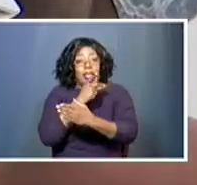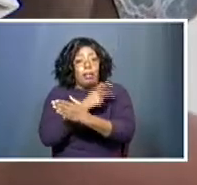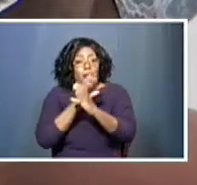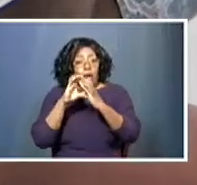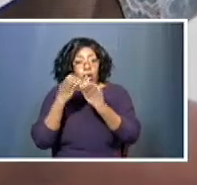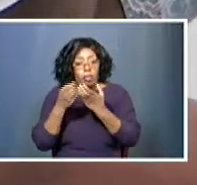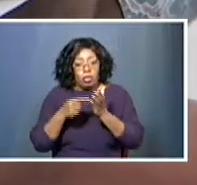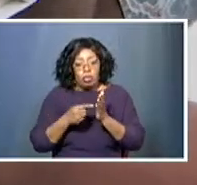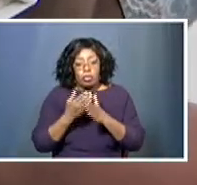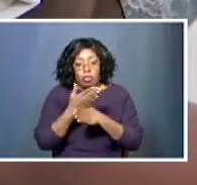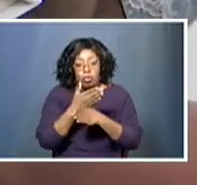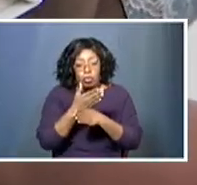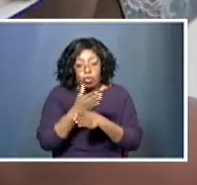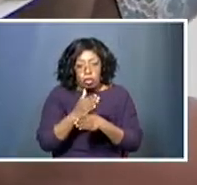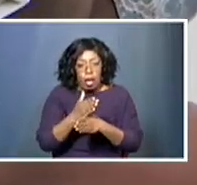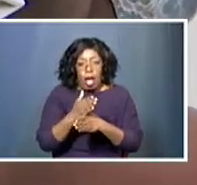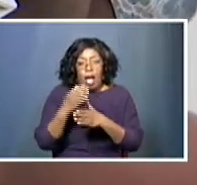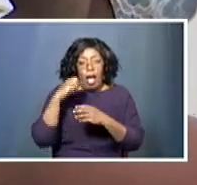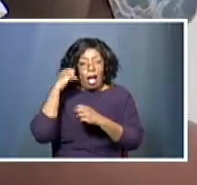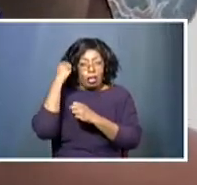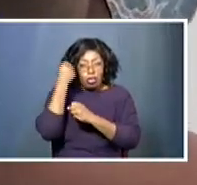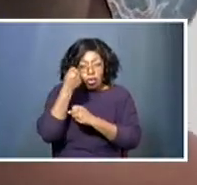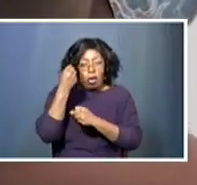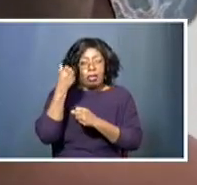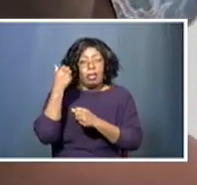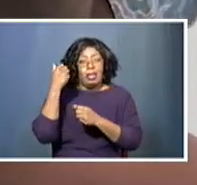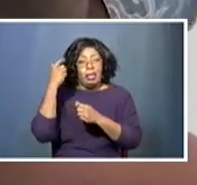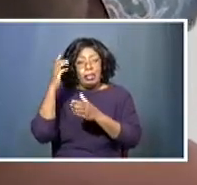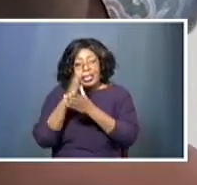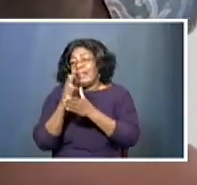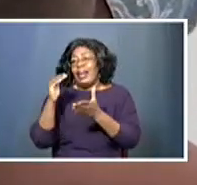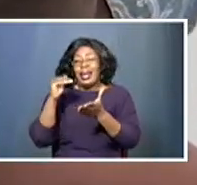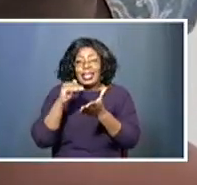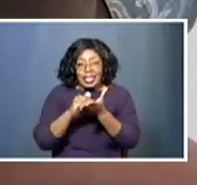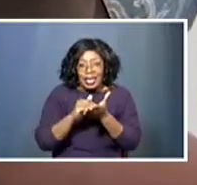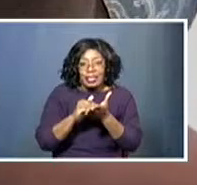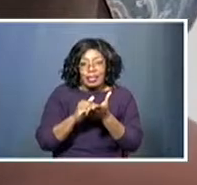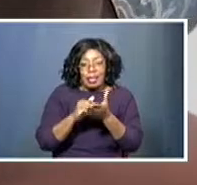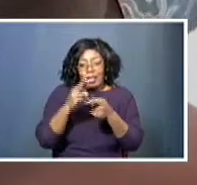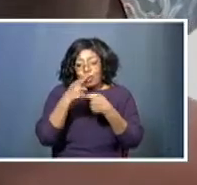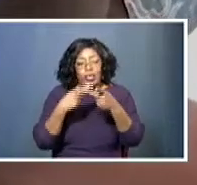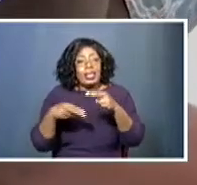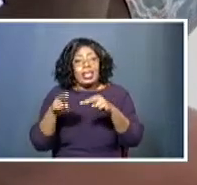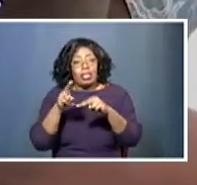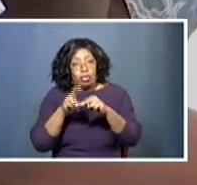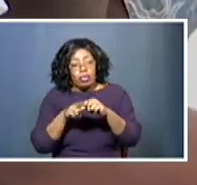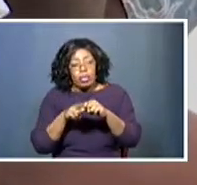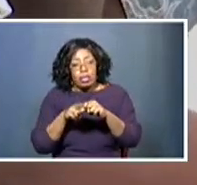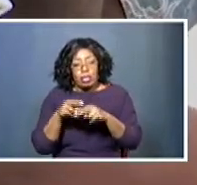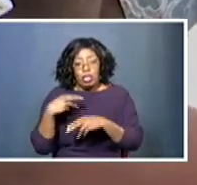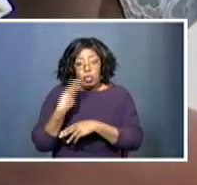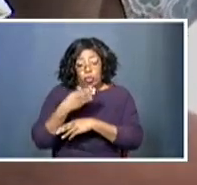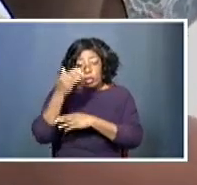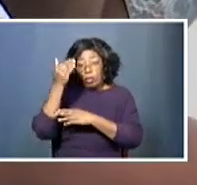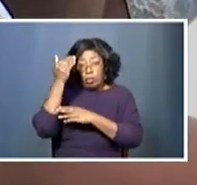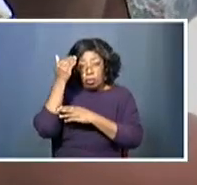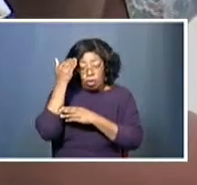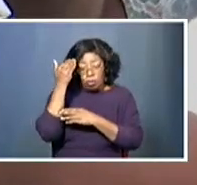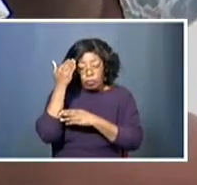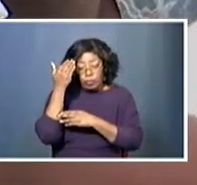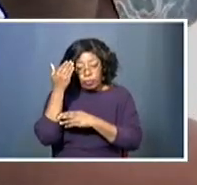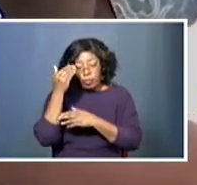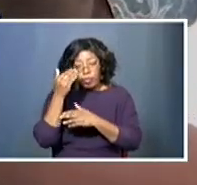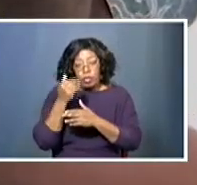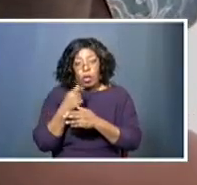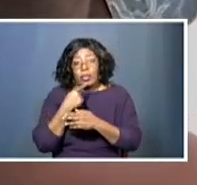express our strong stance against any type of rate increase. We note in the